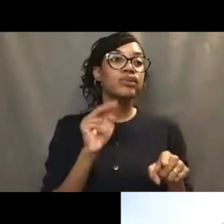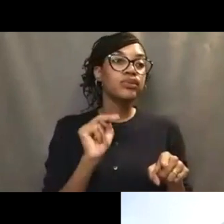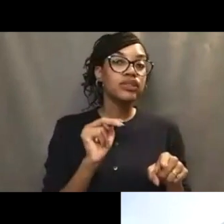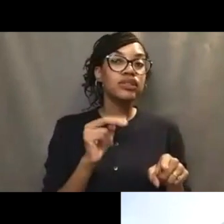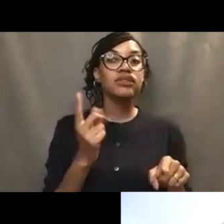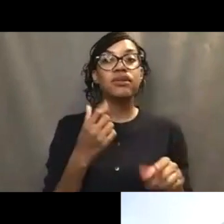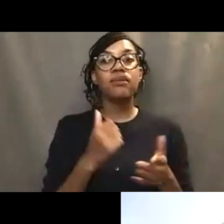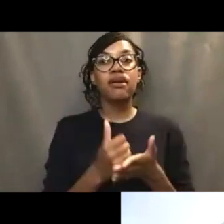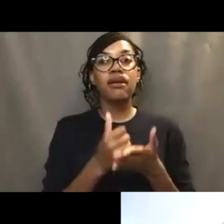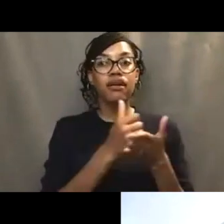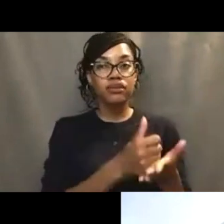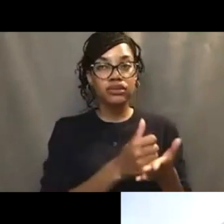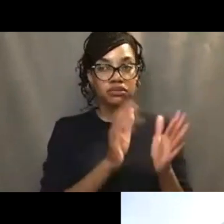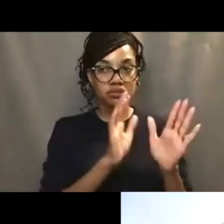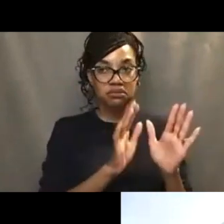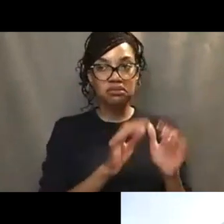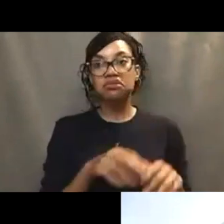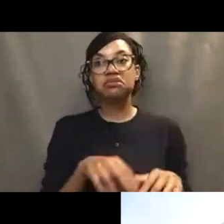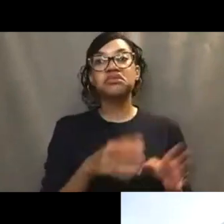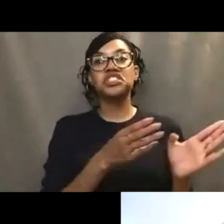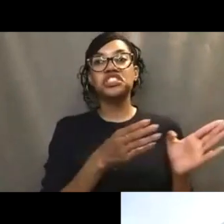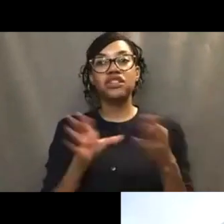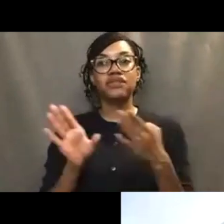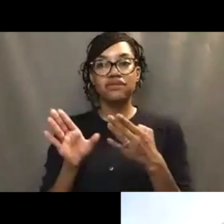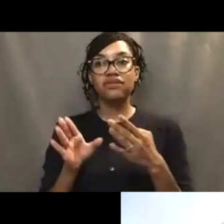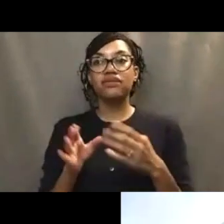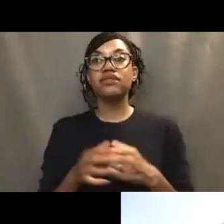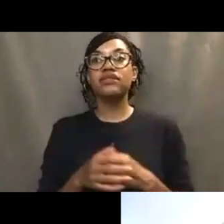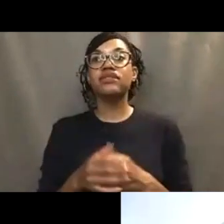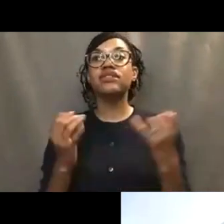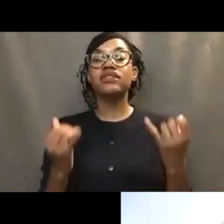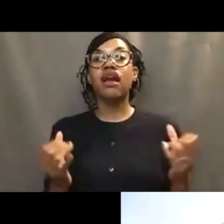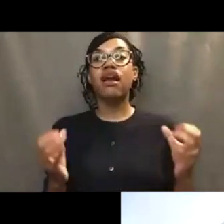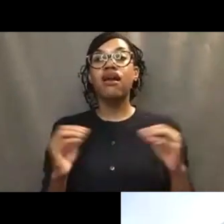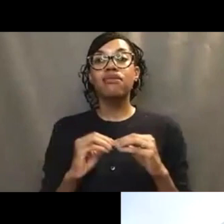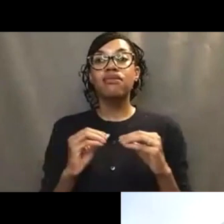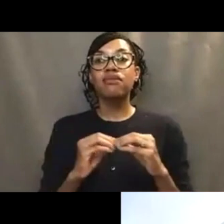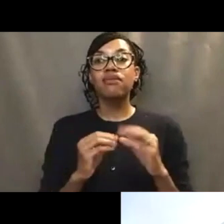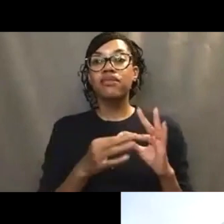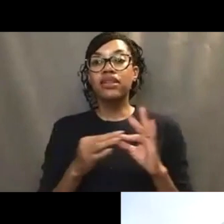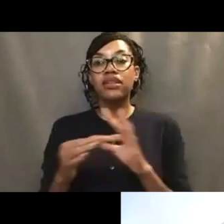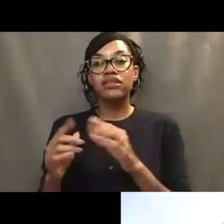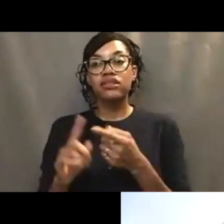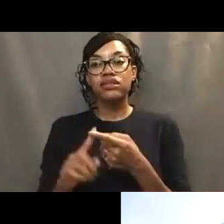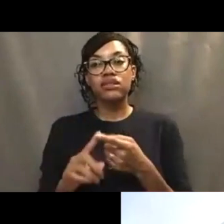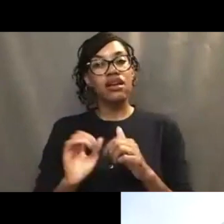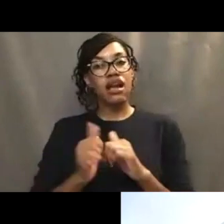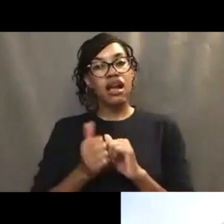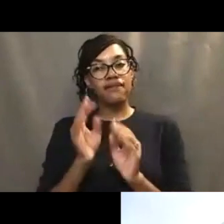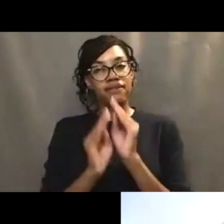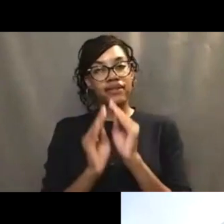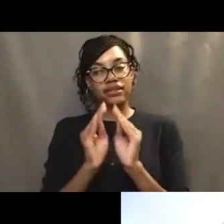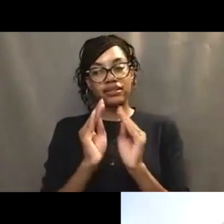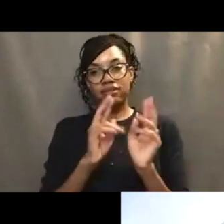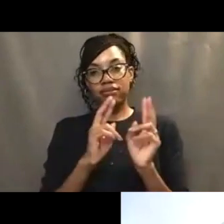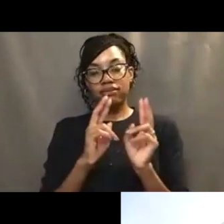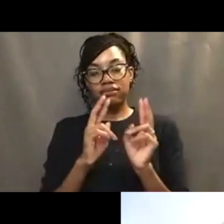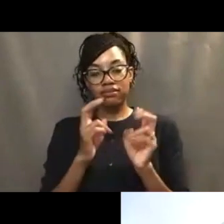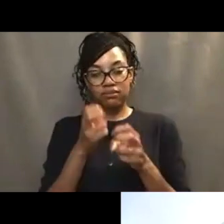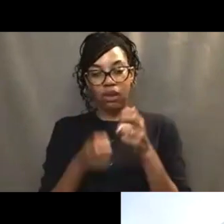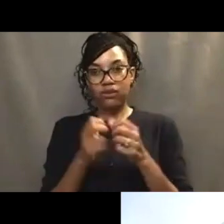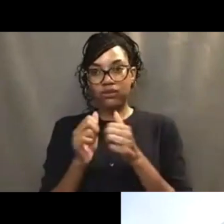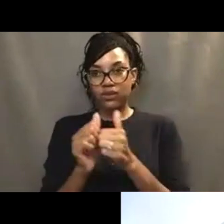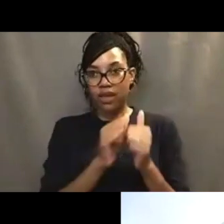out, to talking about how we fix problems together. So